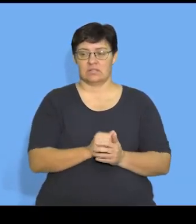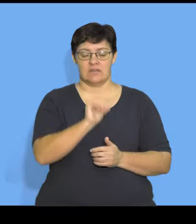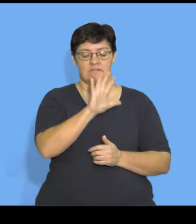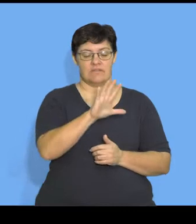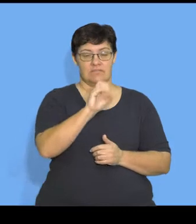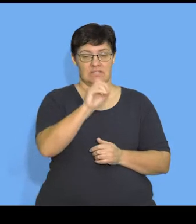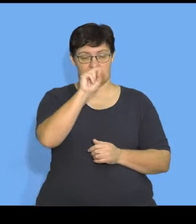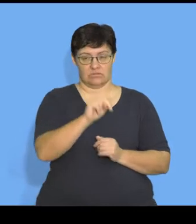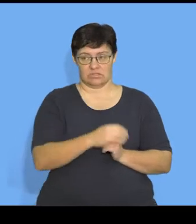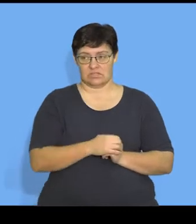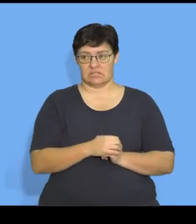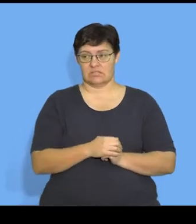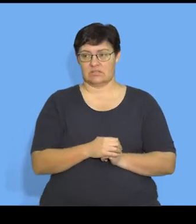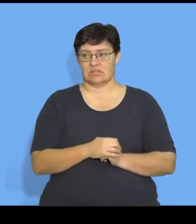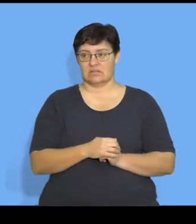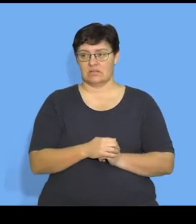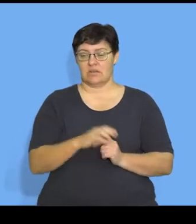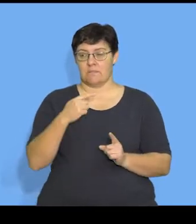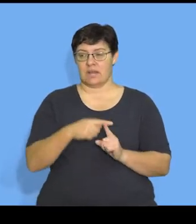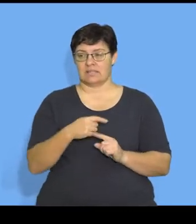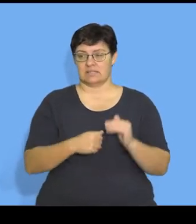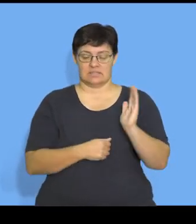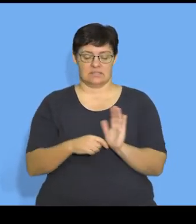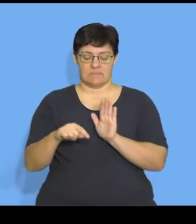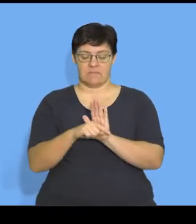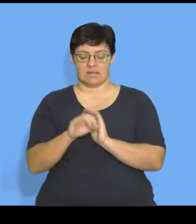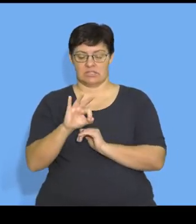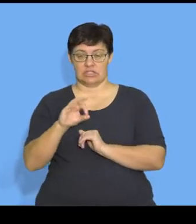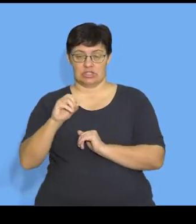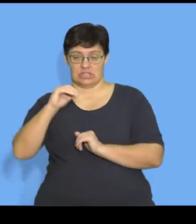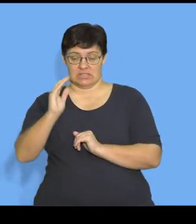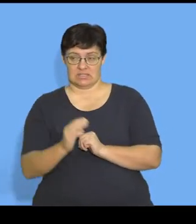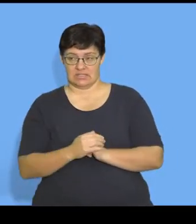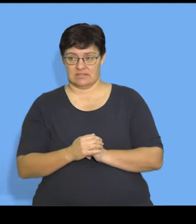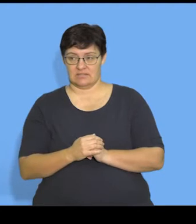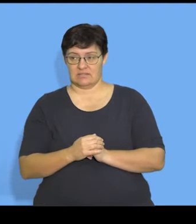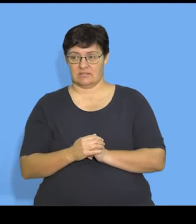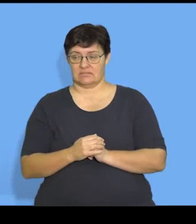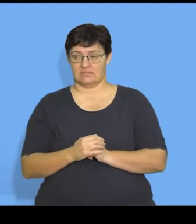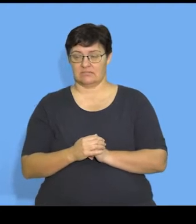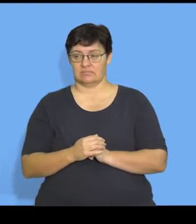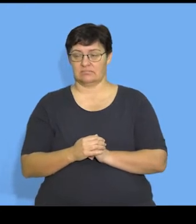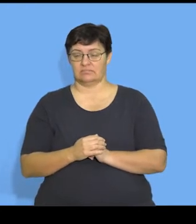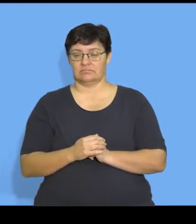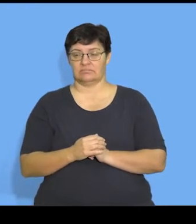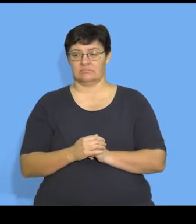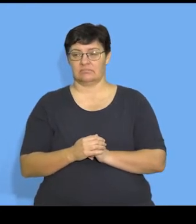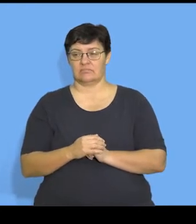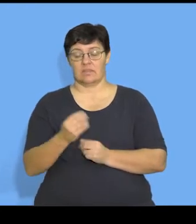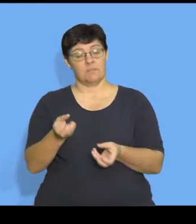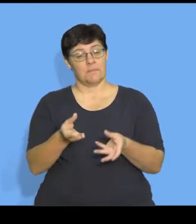newtons. I'm going to add this one, but it's minus 30, and that gives